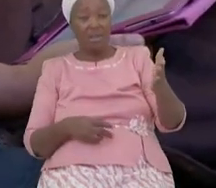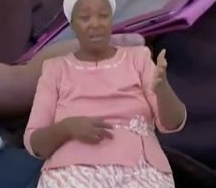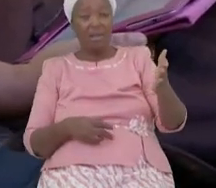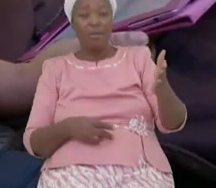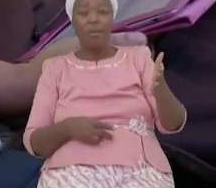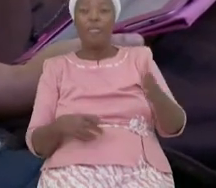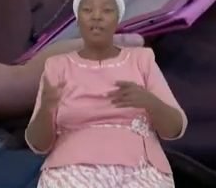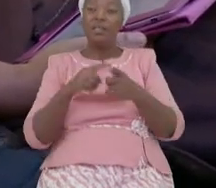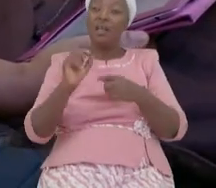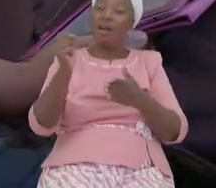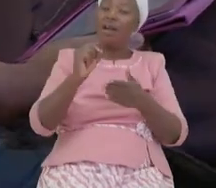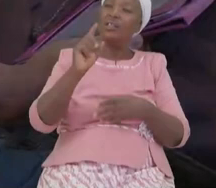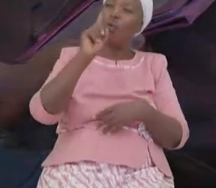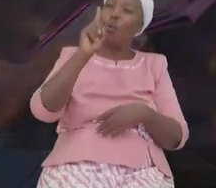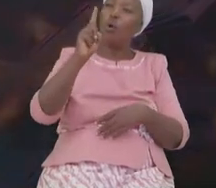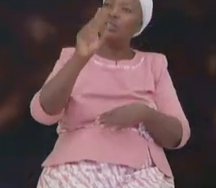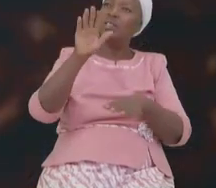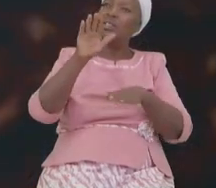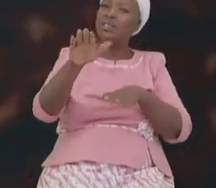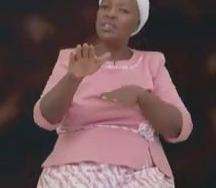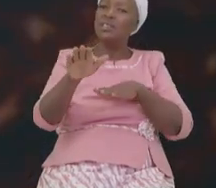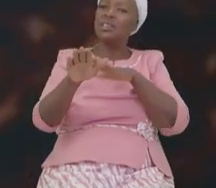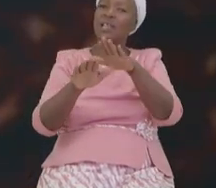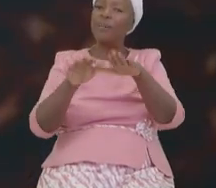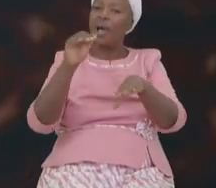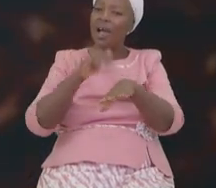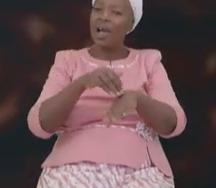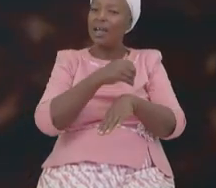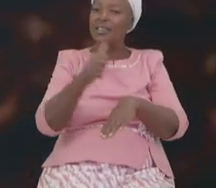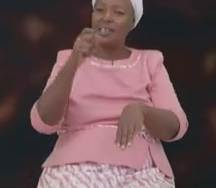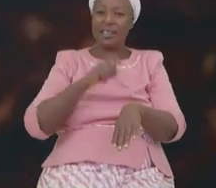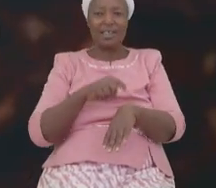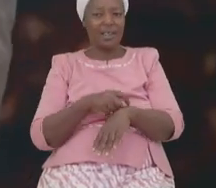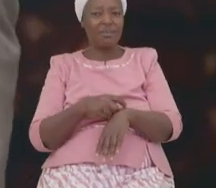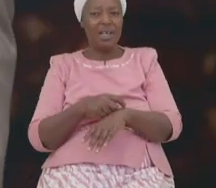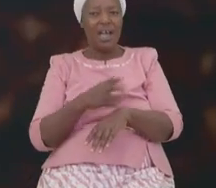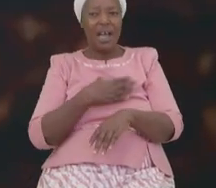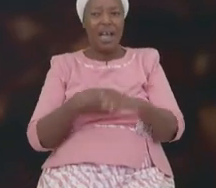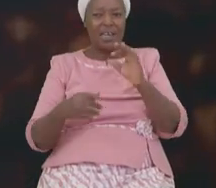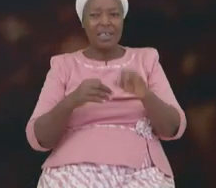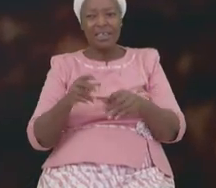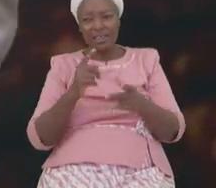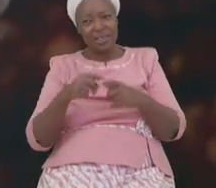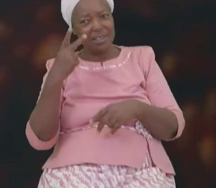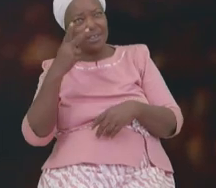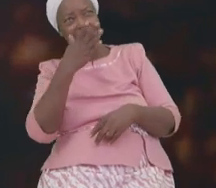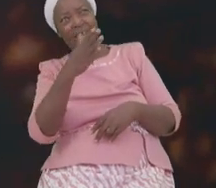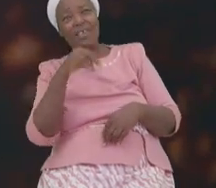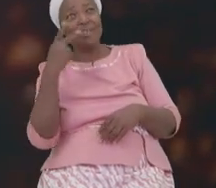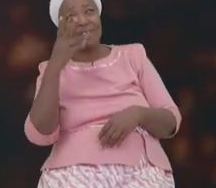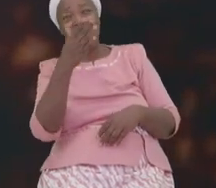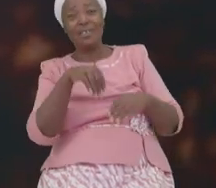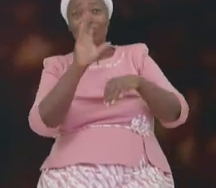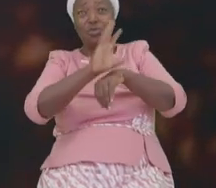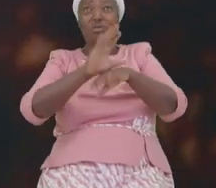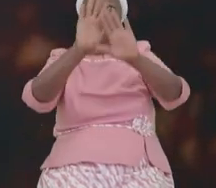one step at a time. And if you can have, that's what I'm reading before me there, if you